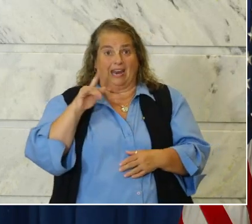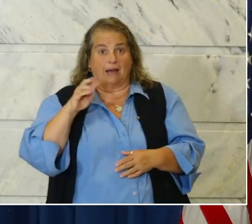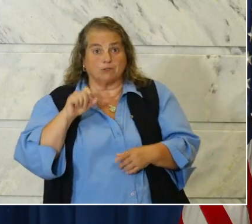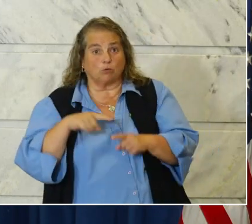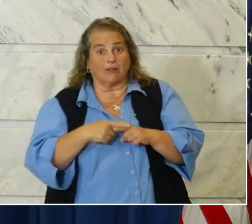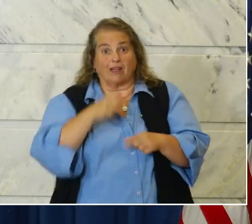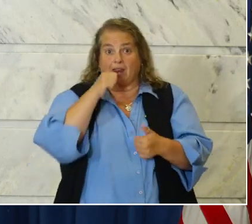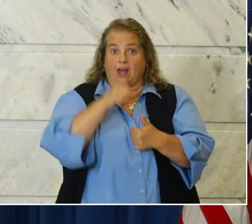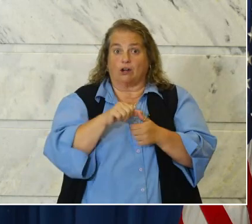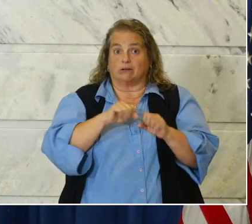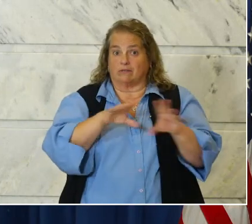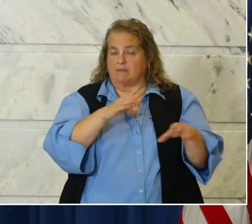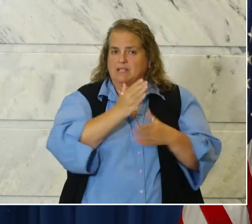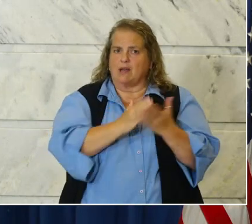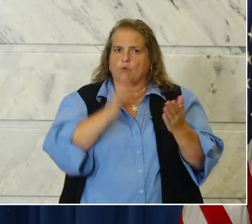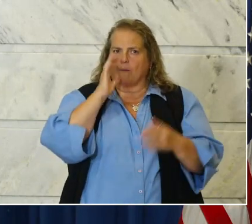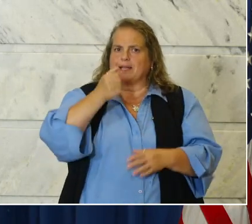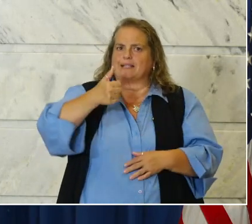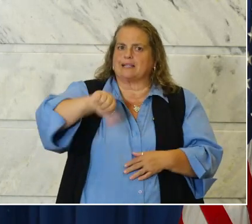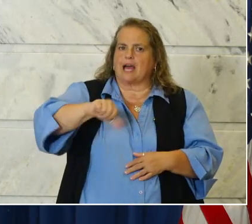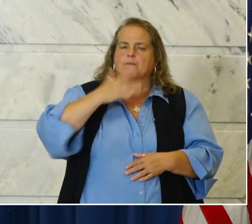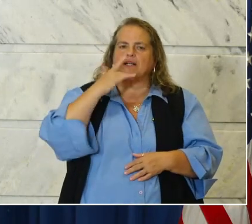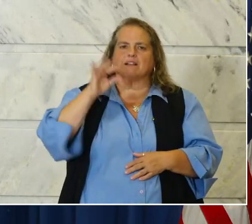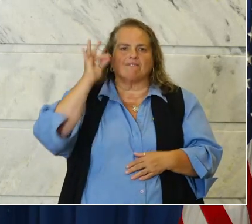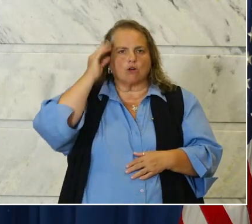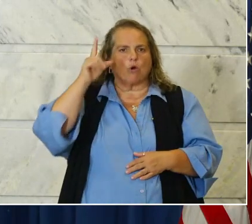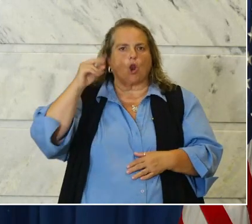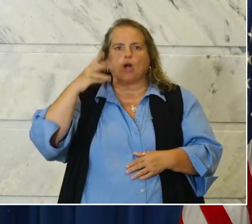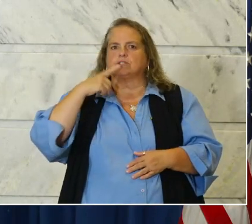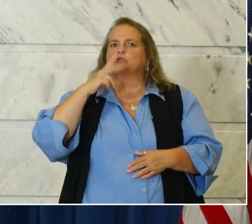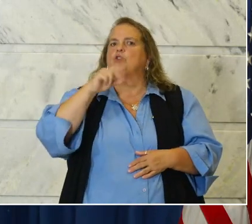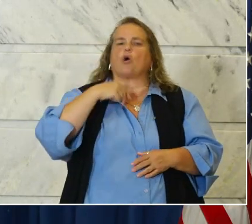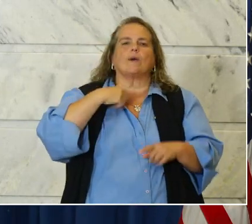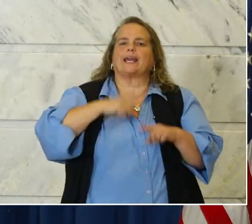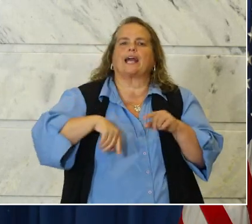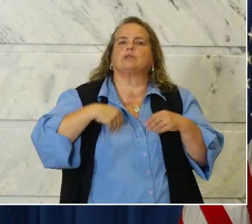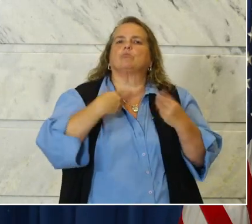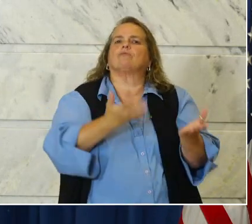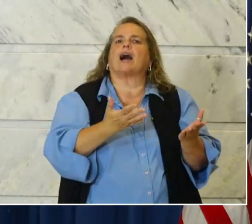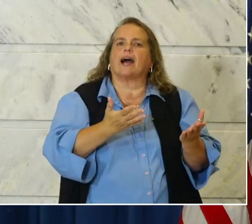letter comes out, some of them are going to be denied because federal law says we can't provide